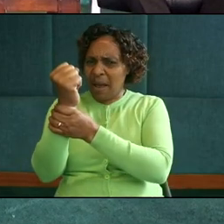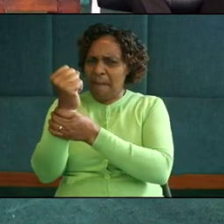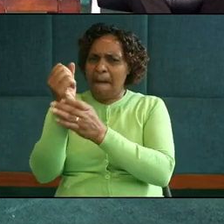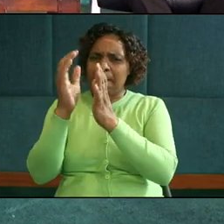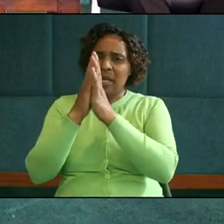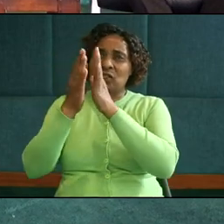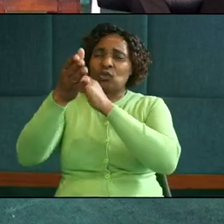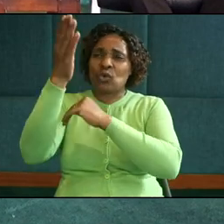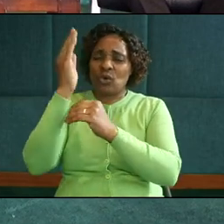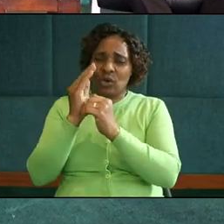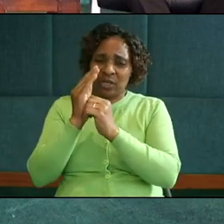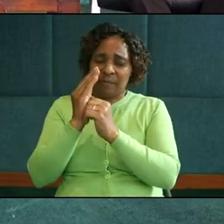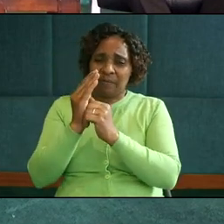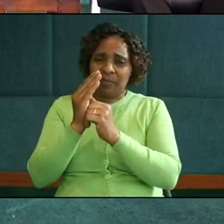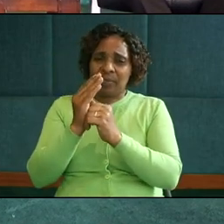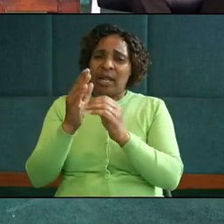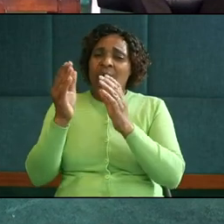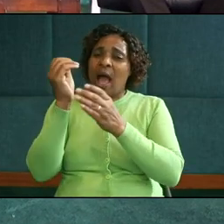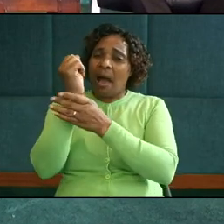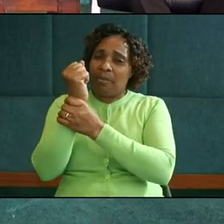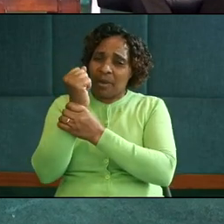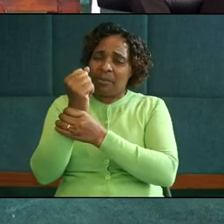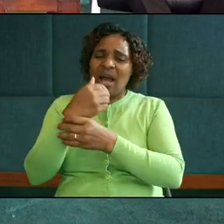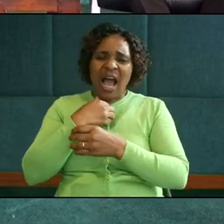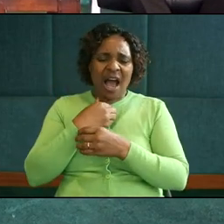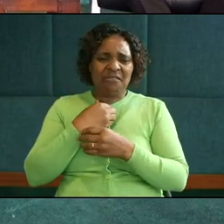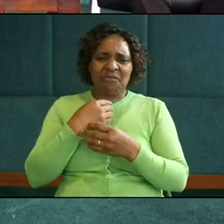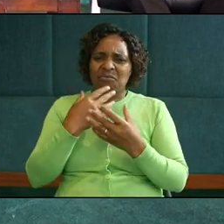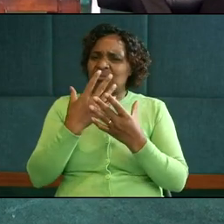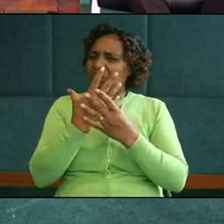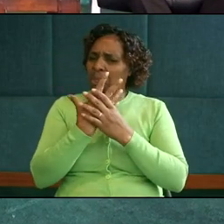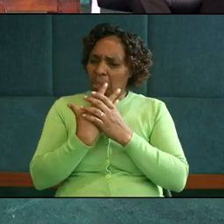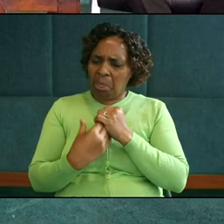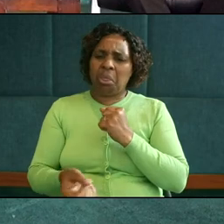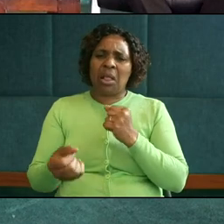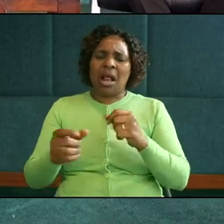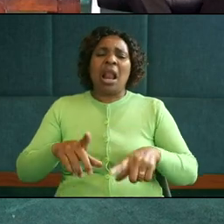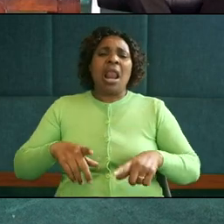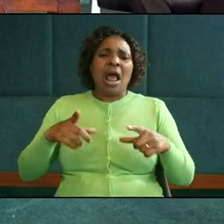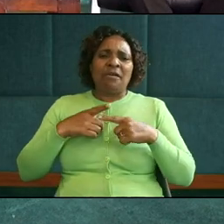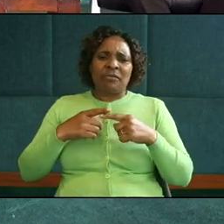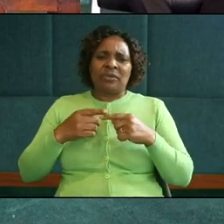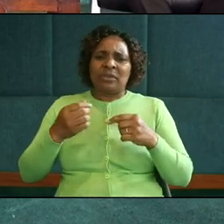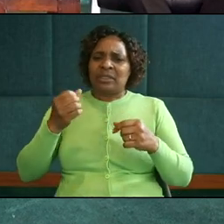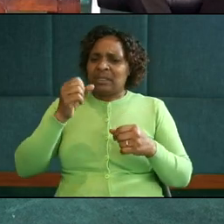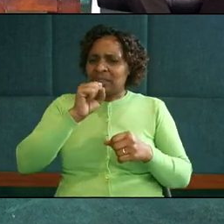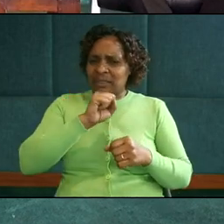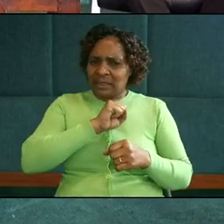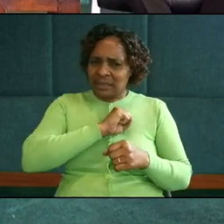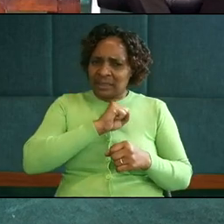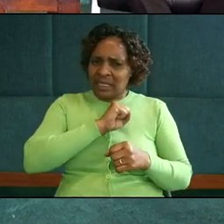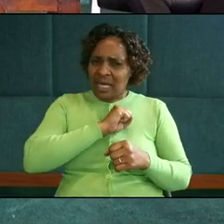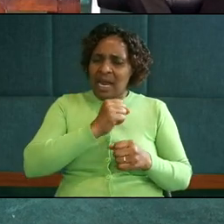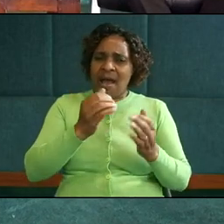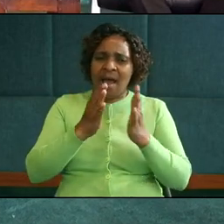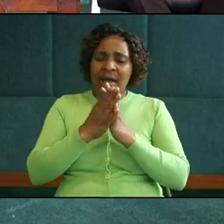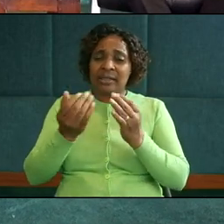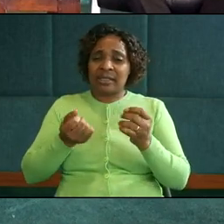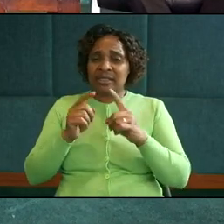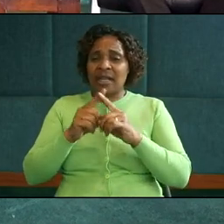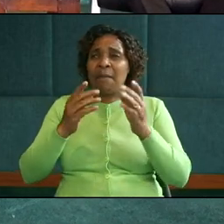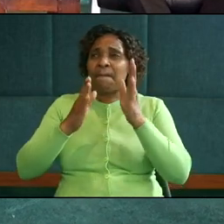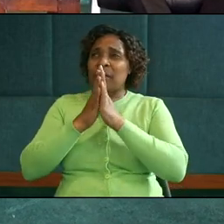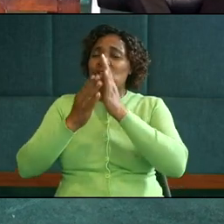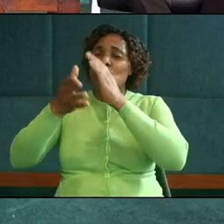to God. Remember, Abraham had unfortunately lied that Sarah was his sister, right? And now he prays to God and God comes through